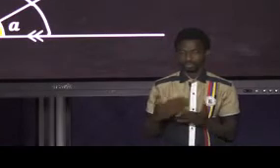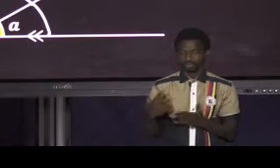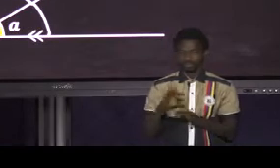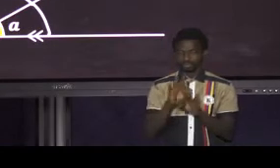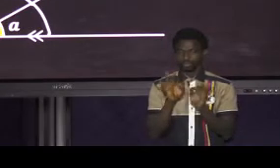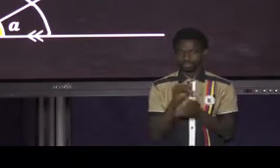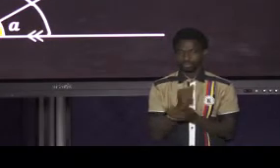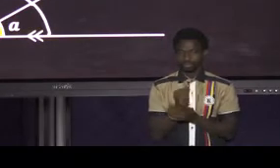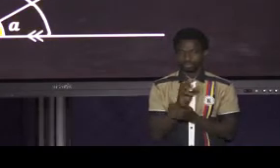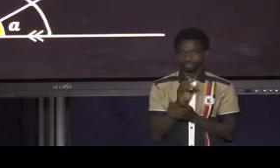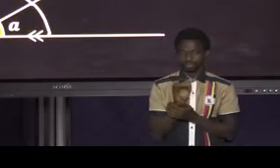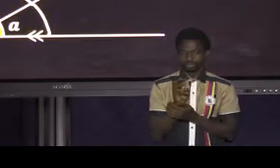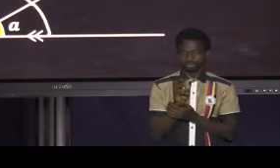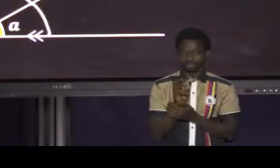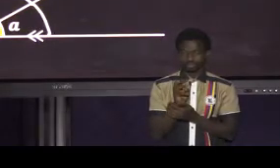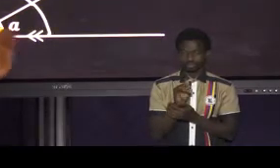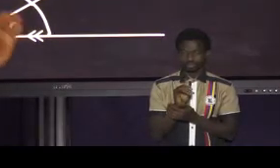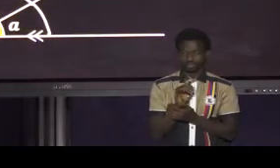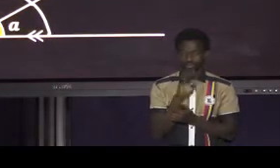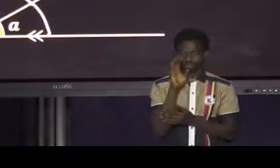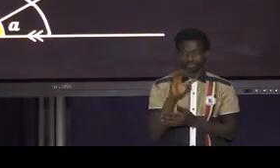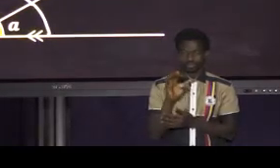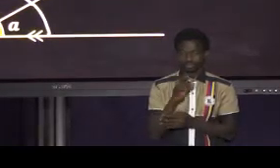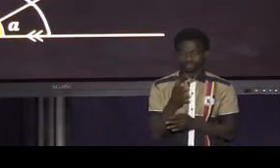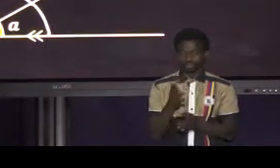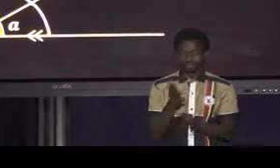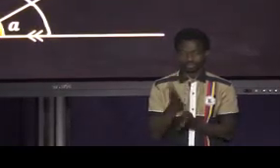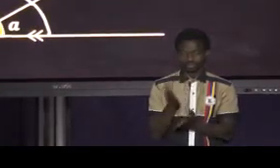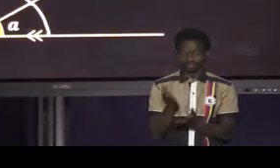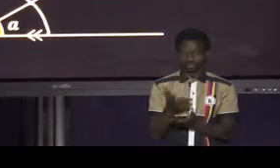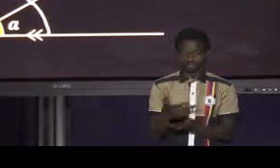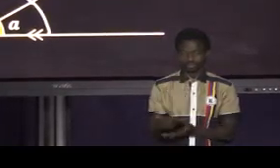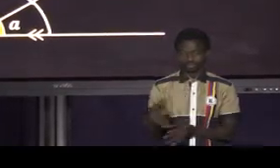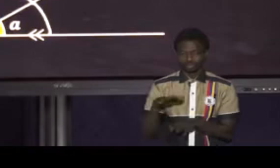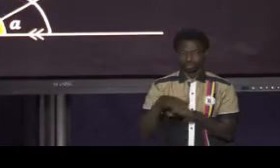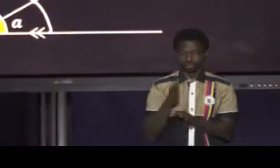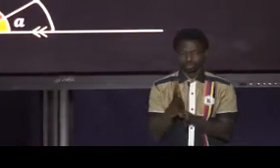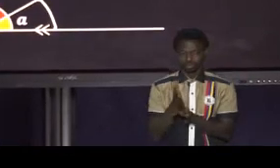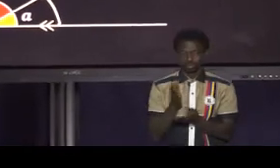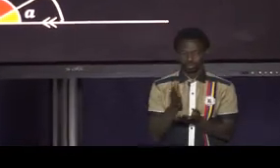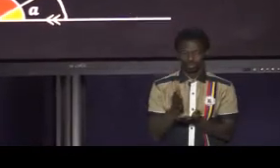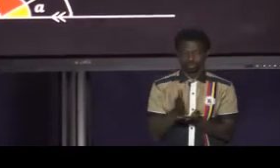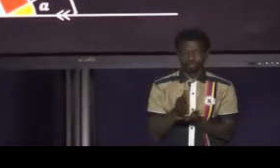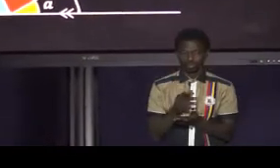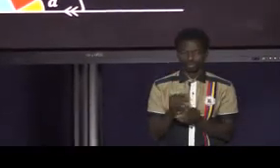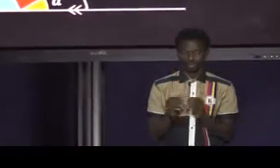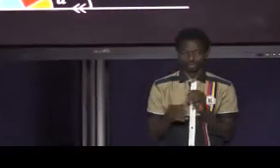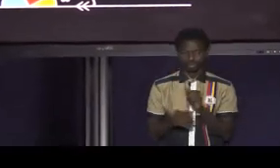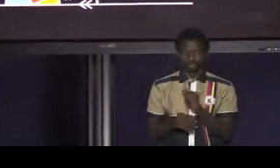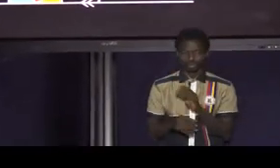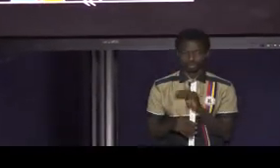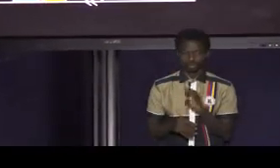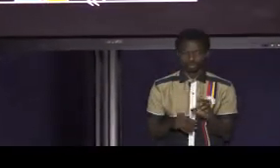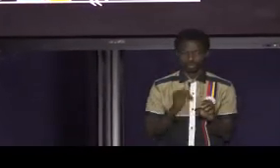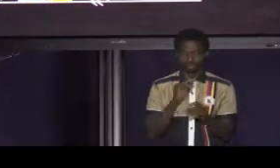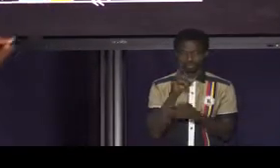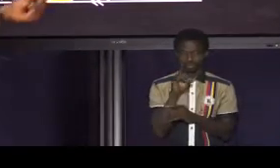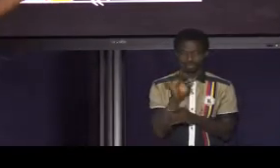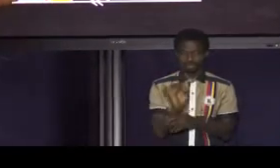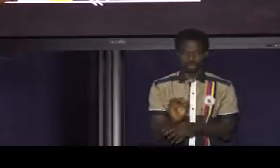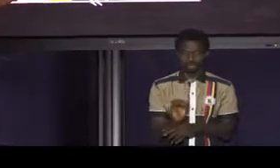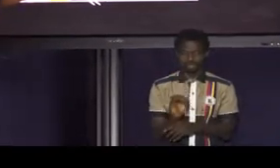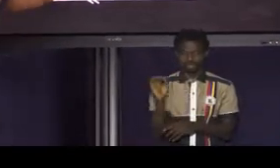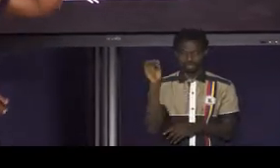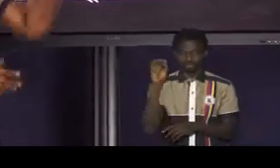Everything forms a semicircle laying on the straight line. And that means that A and B and C is 180 degrees.